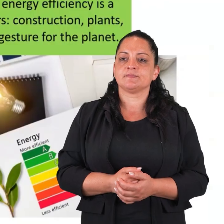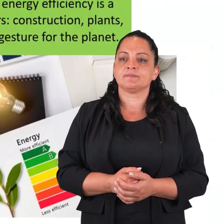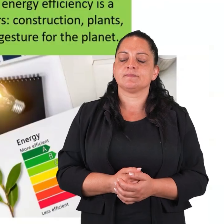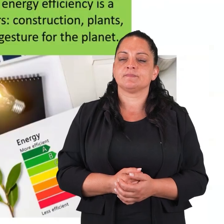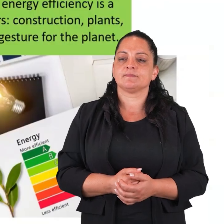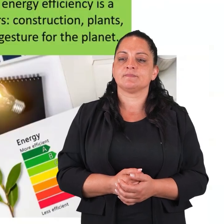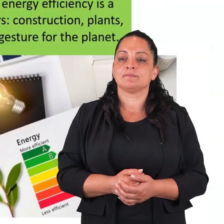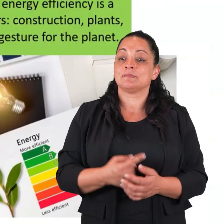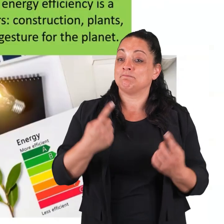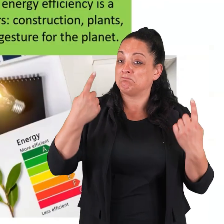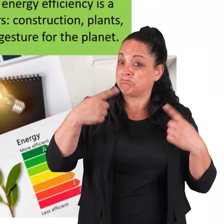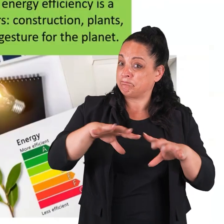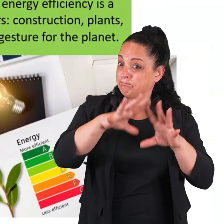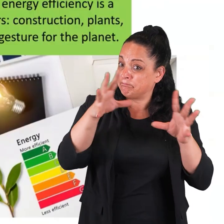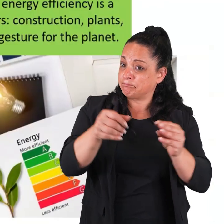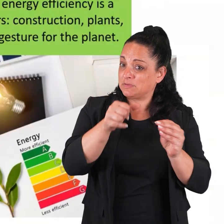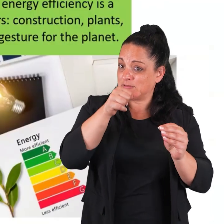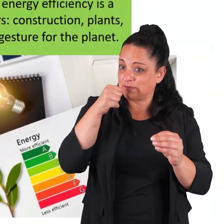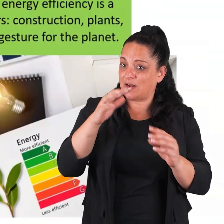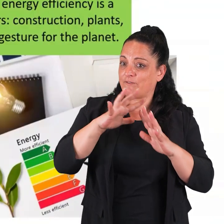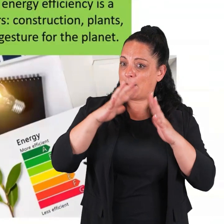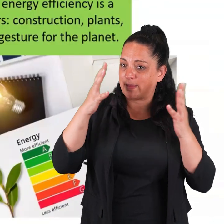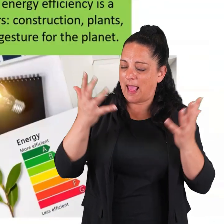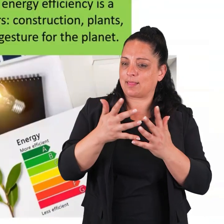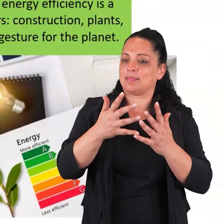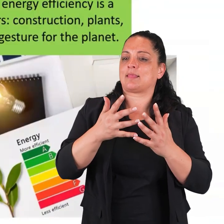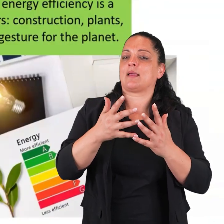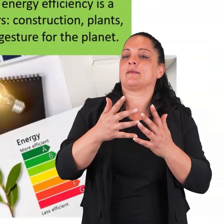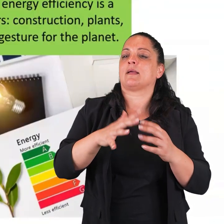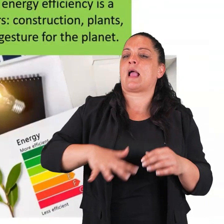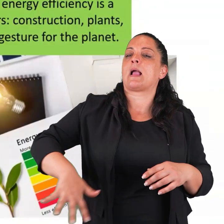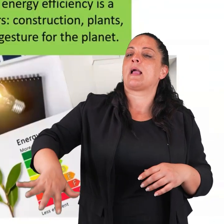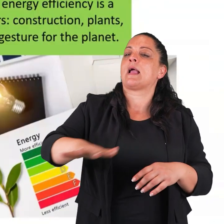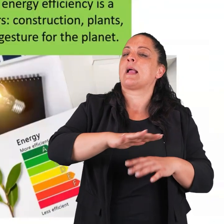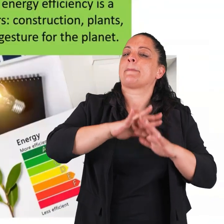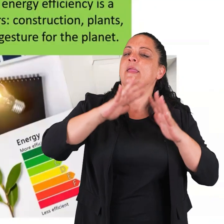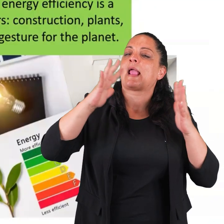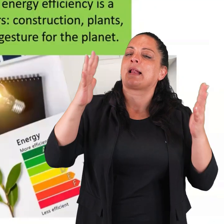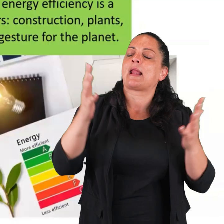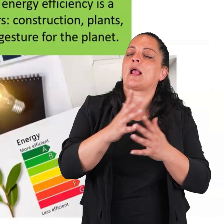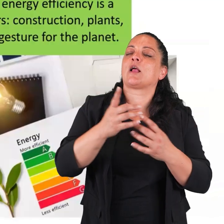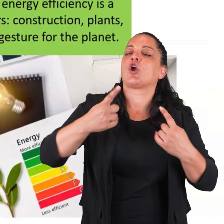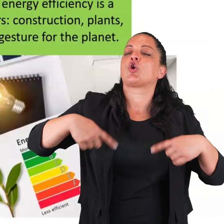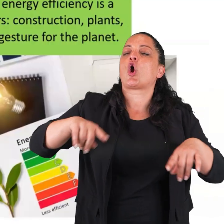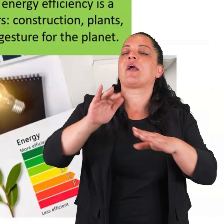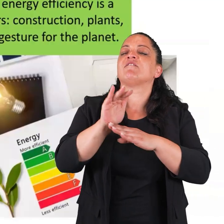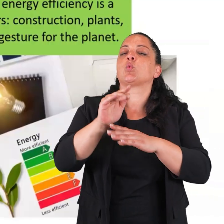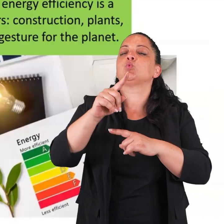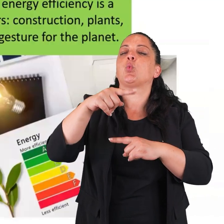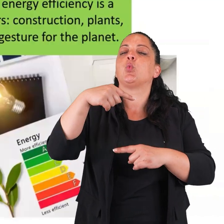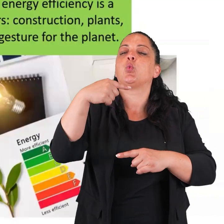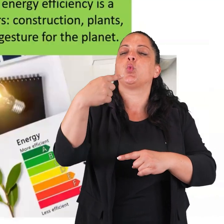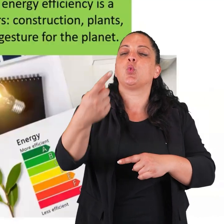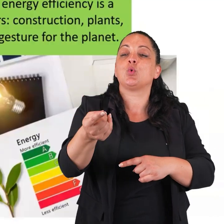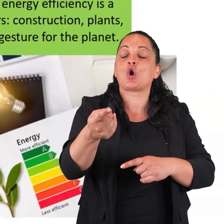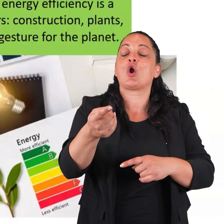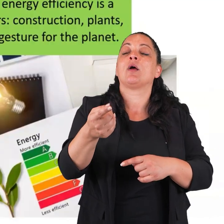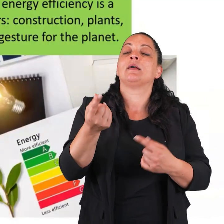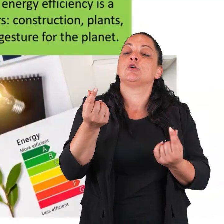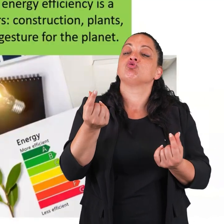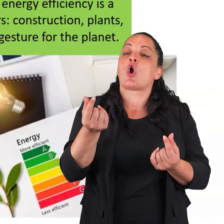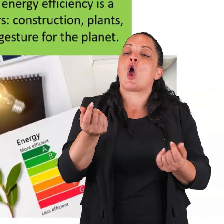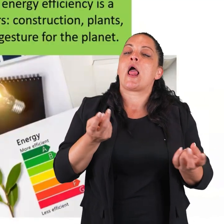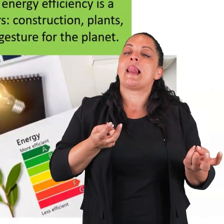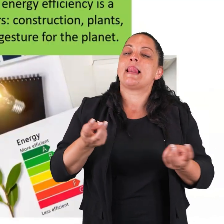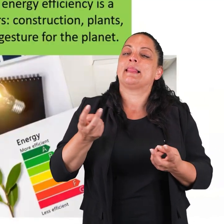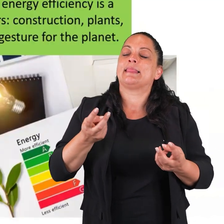for the environment, for the planet, for our future, and it's also good for